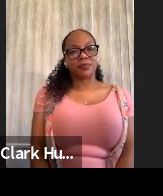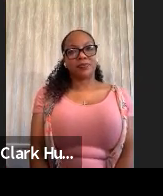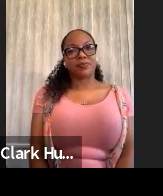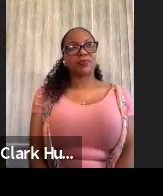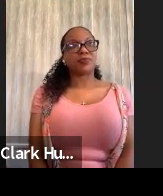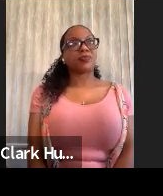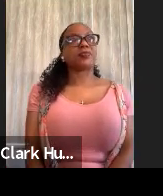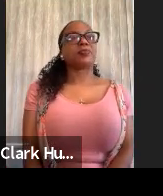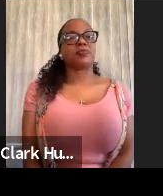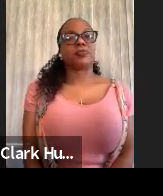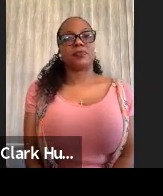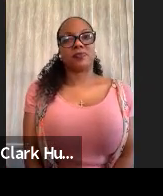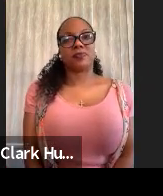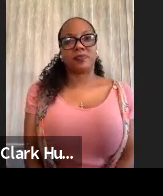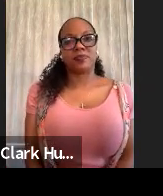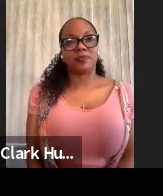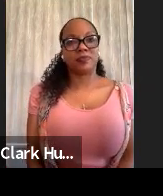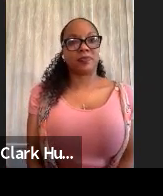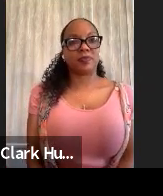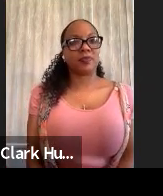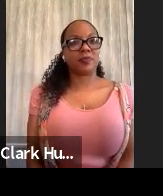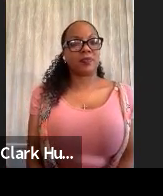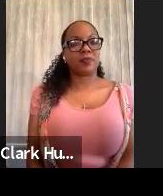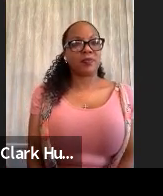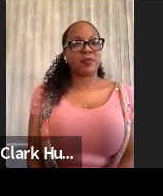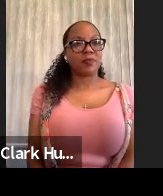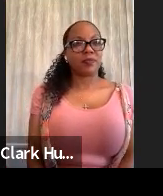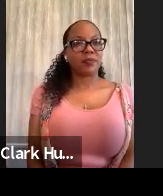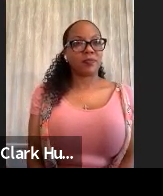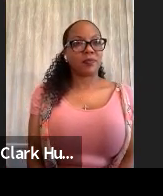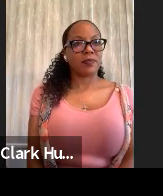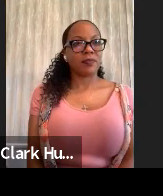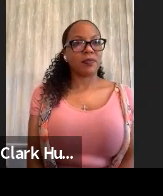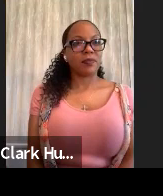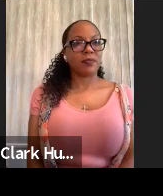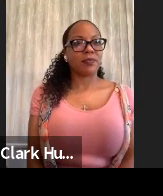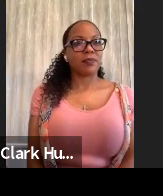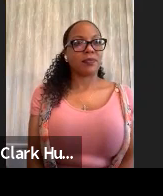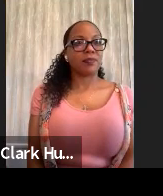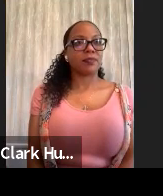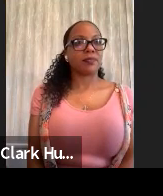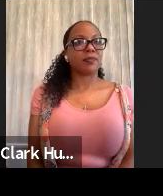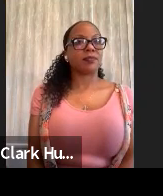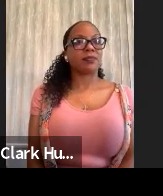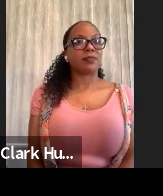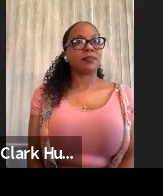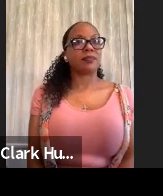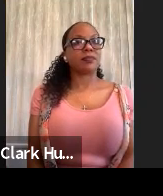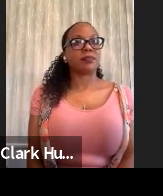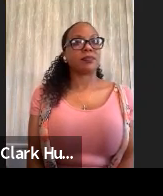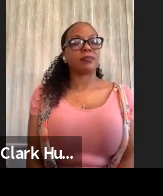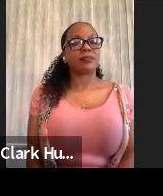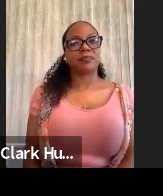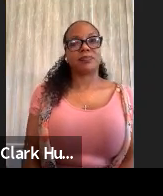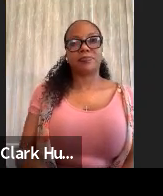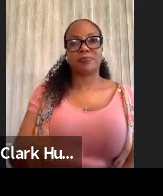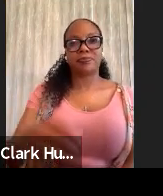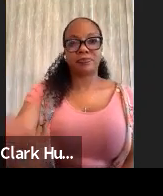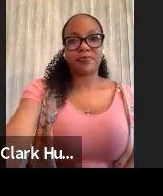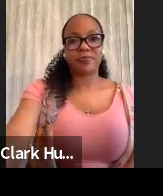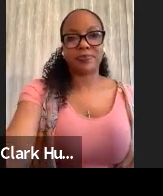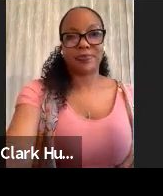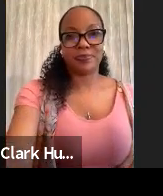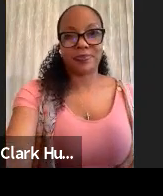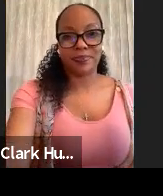you. So all we were doing was correcting the transposition error. All right, but We added